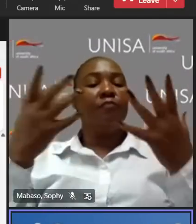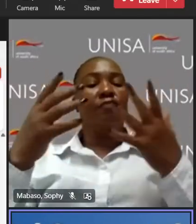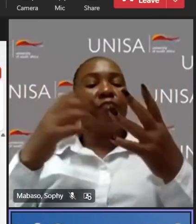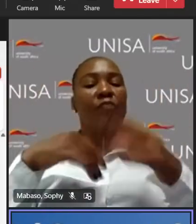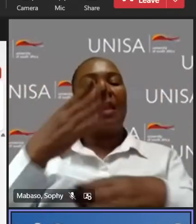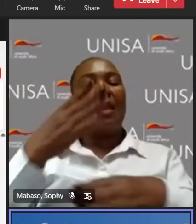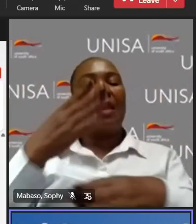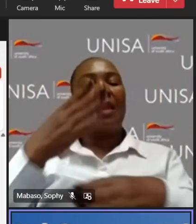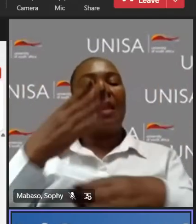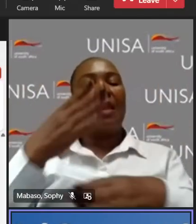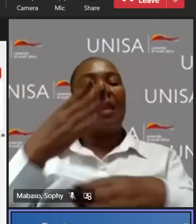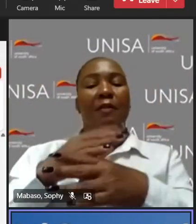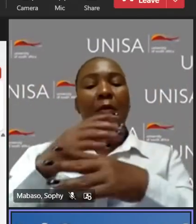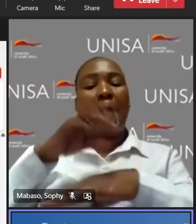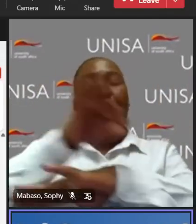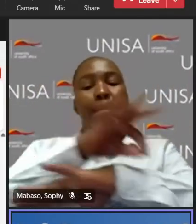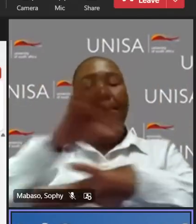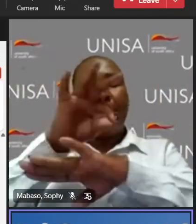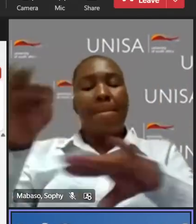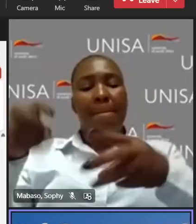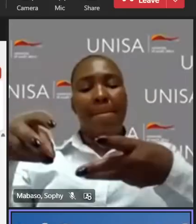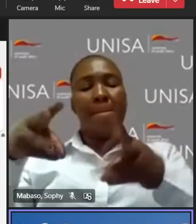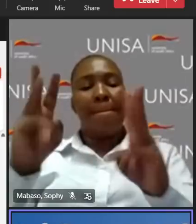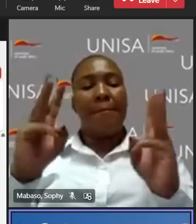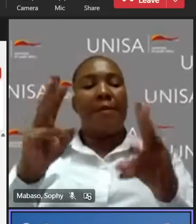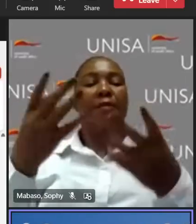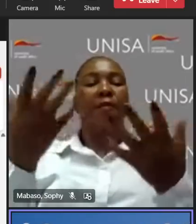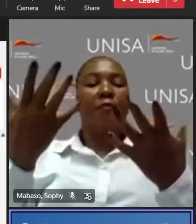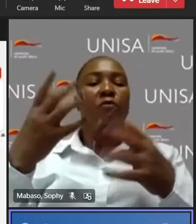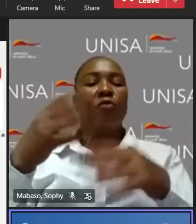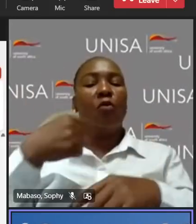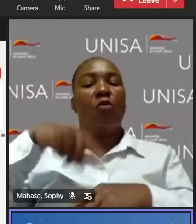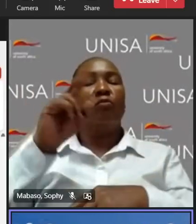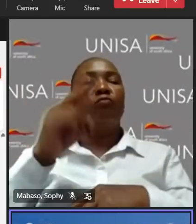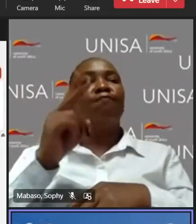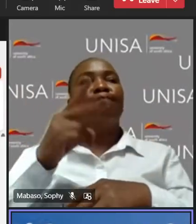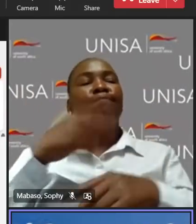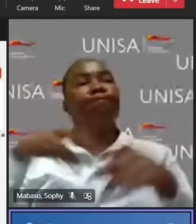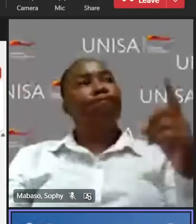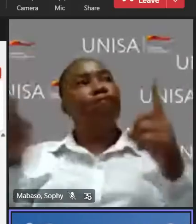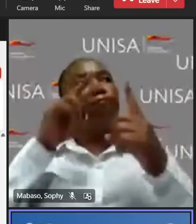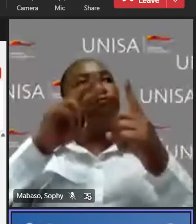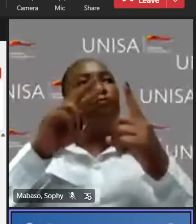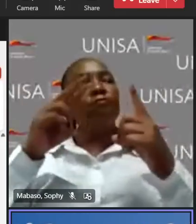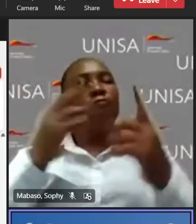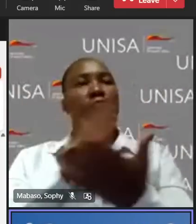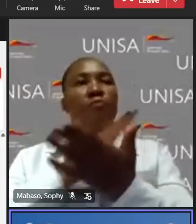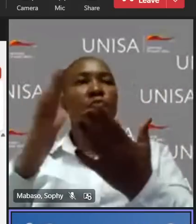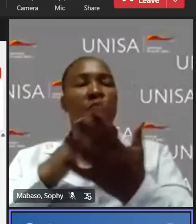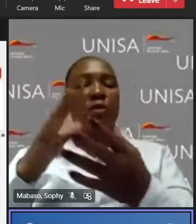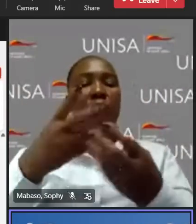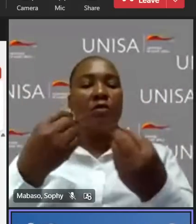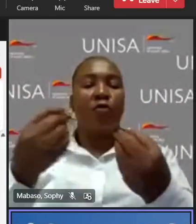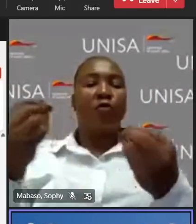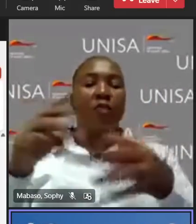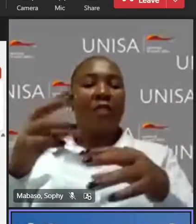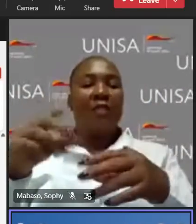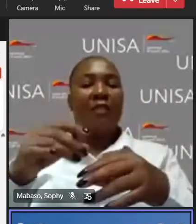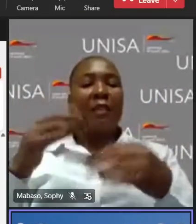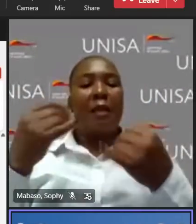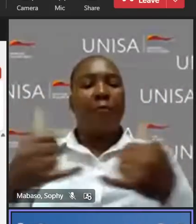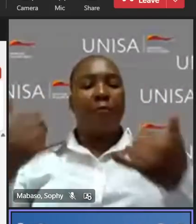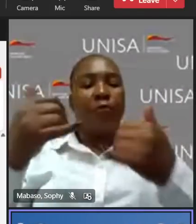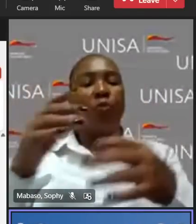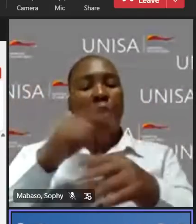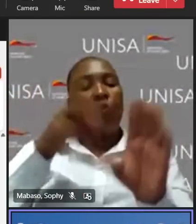path planning for them, and we also look at some rewards when you